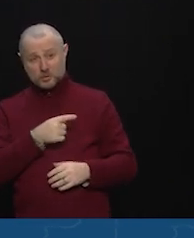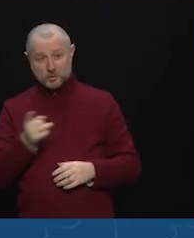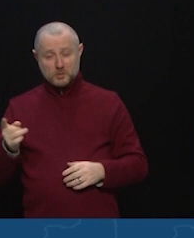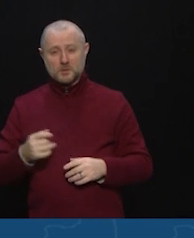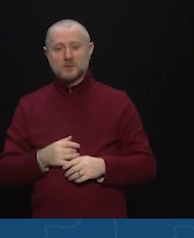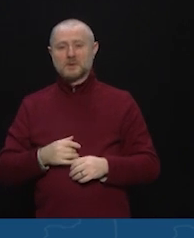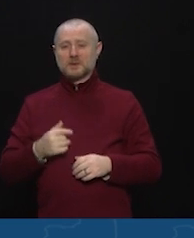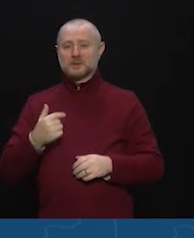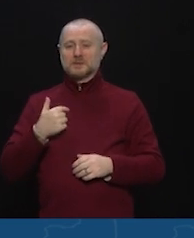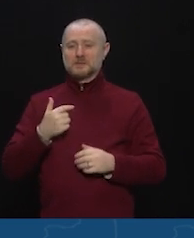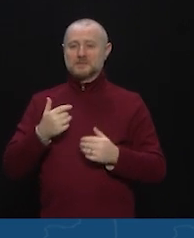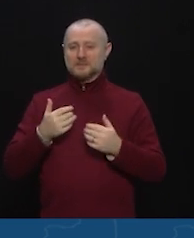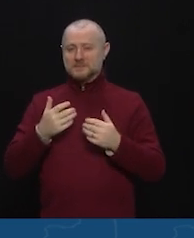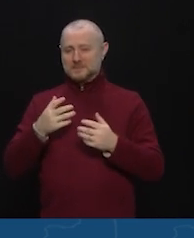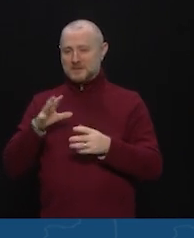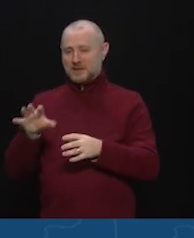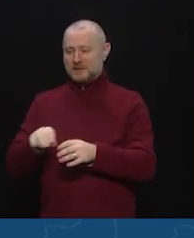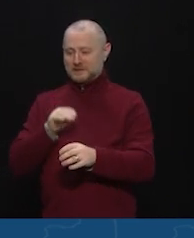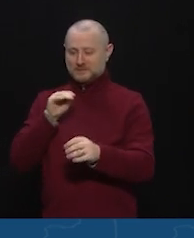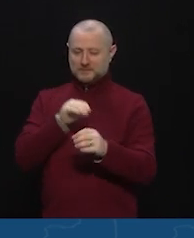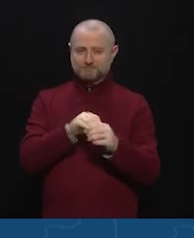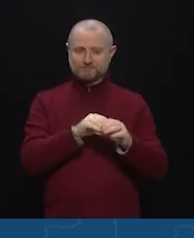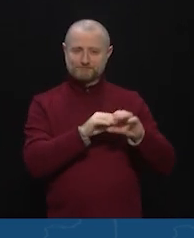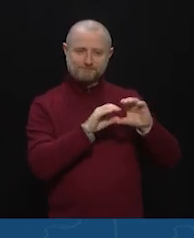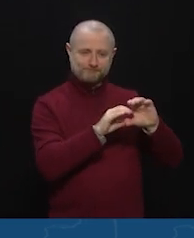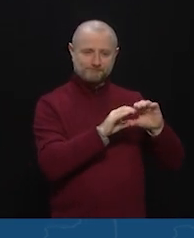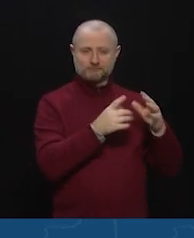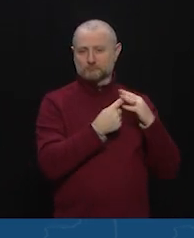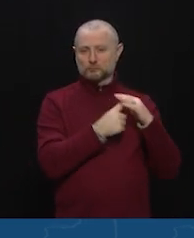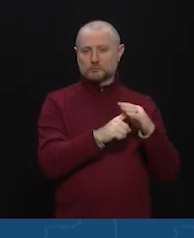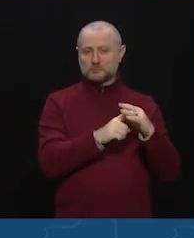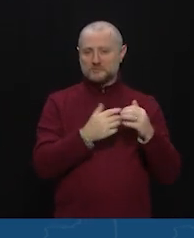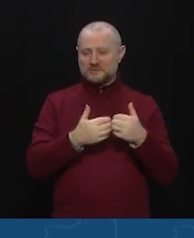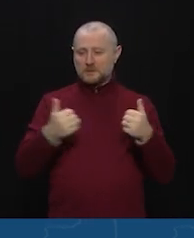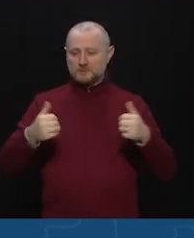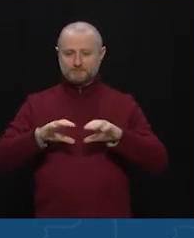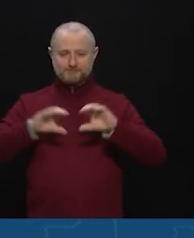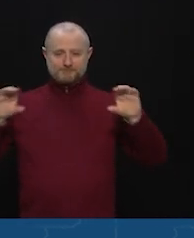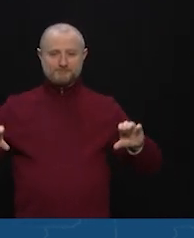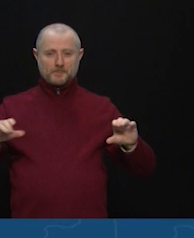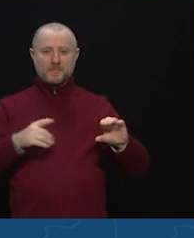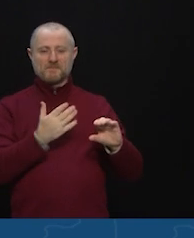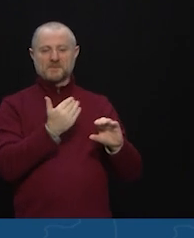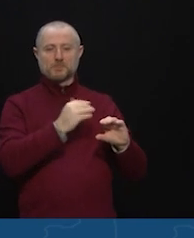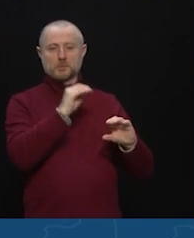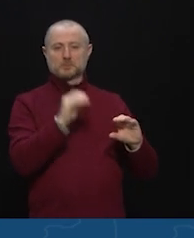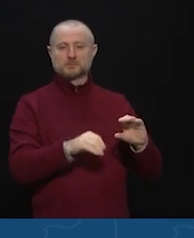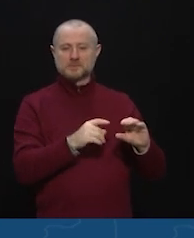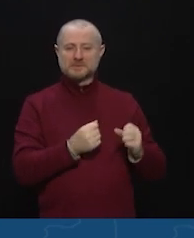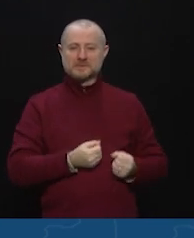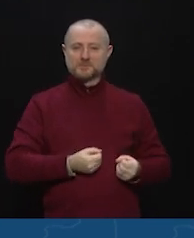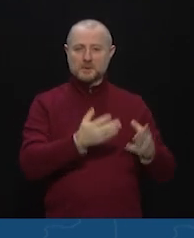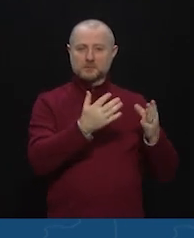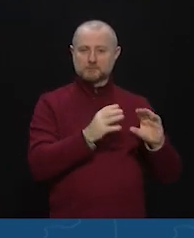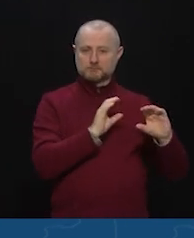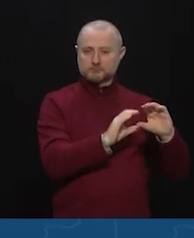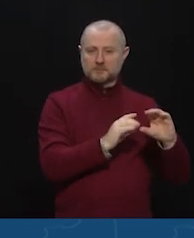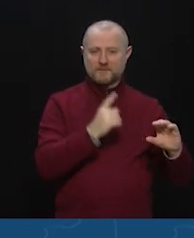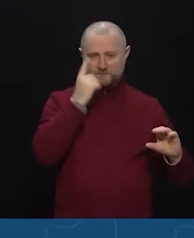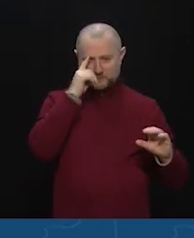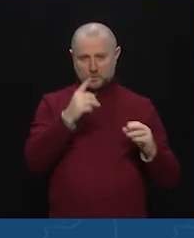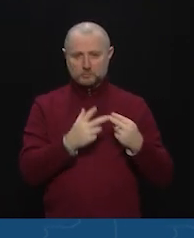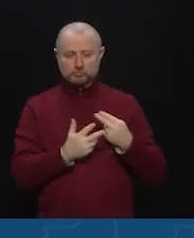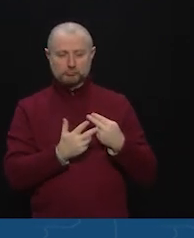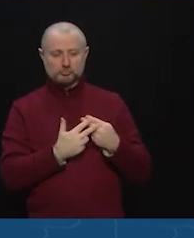aside 15%, or started to set aside 15% of spending in reserves.